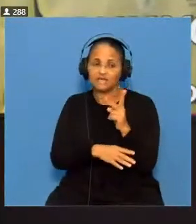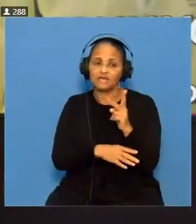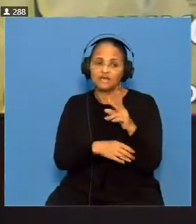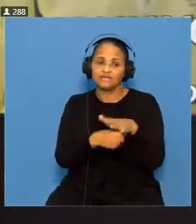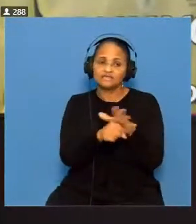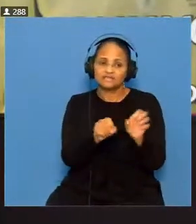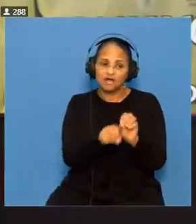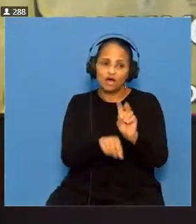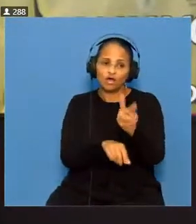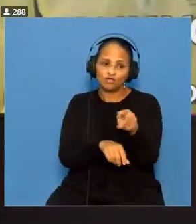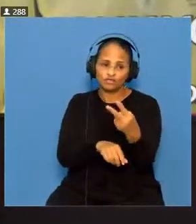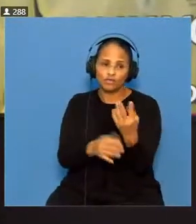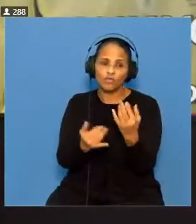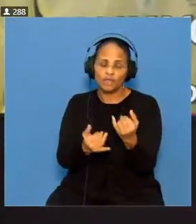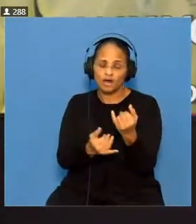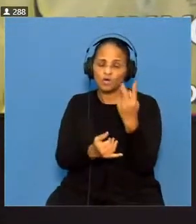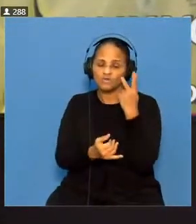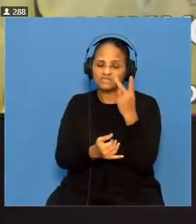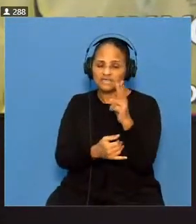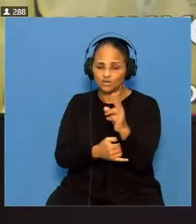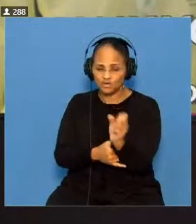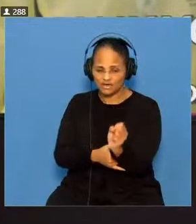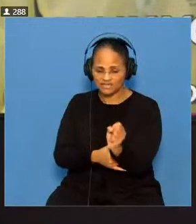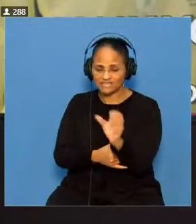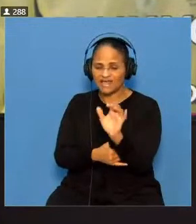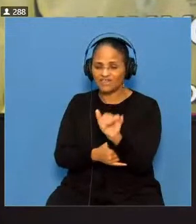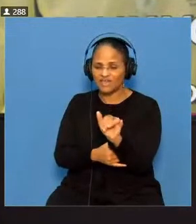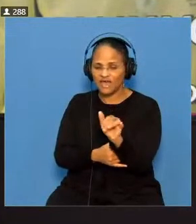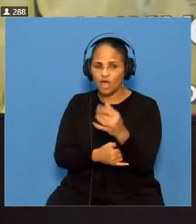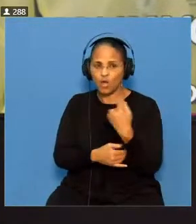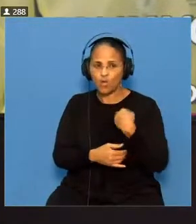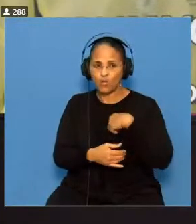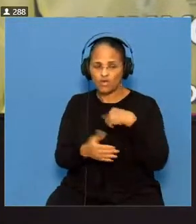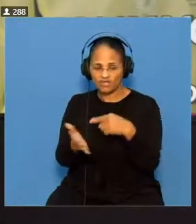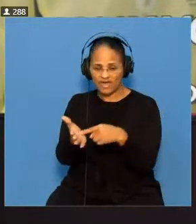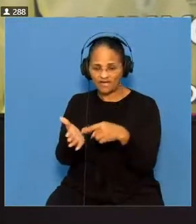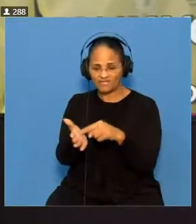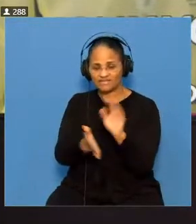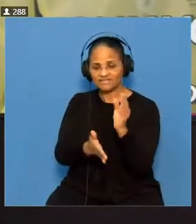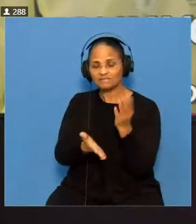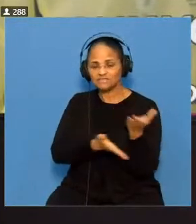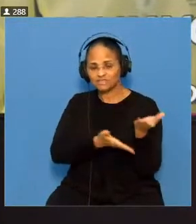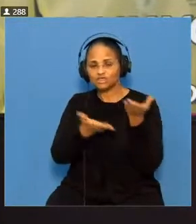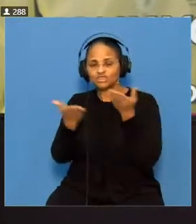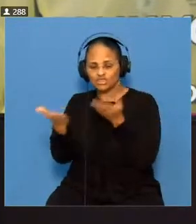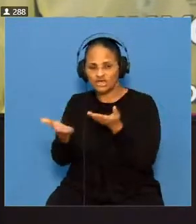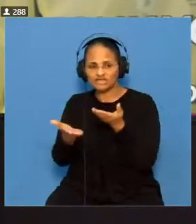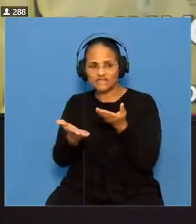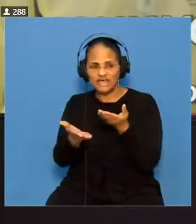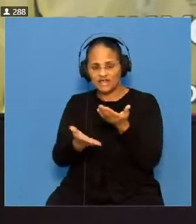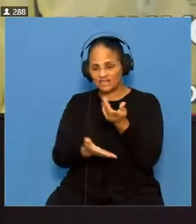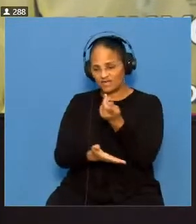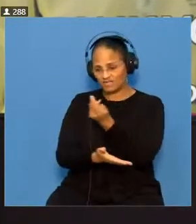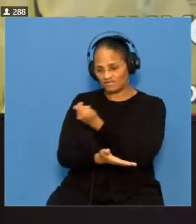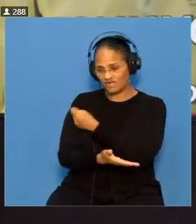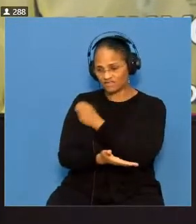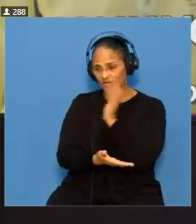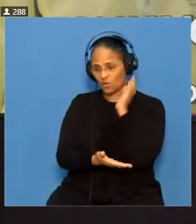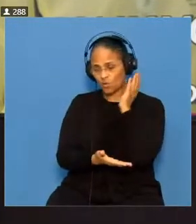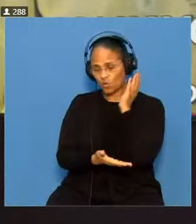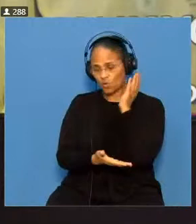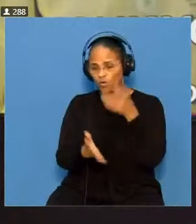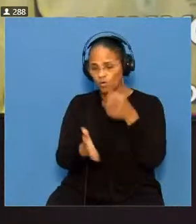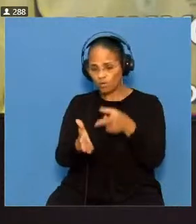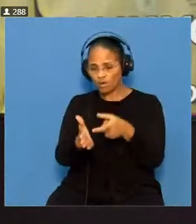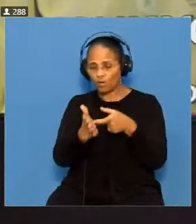United Kingdom, and now we've seen it in the United States, is that the evidence seems to suggest that that the vaccination that we are going to be acquiring in